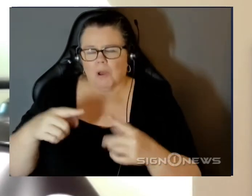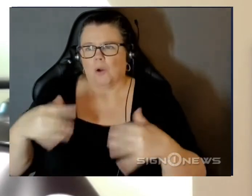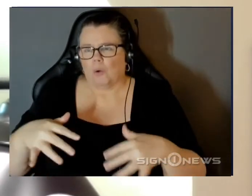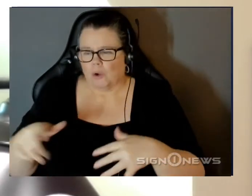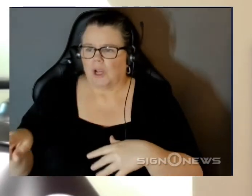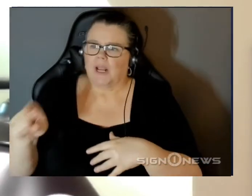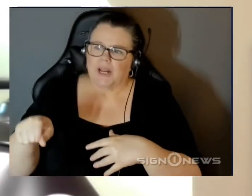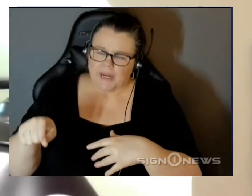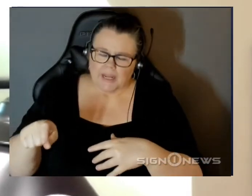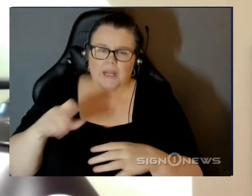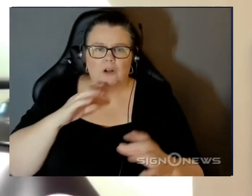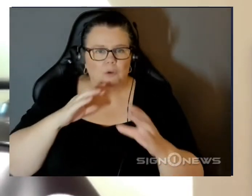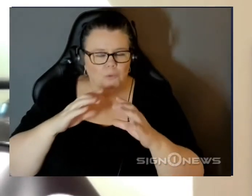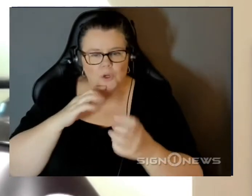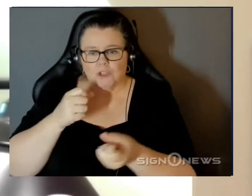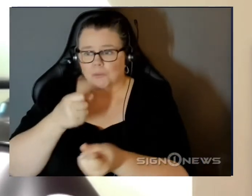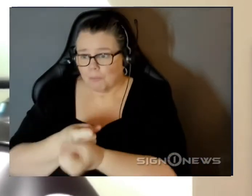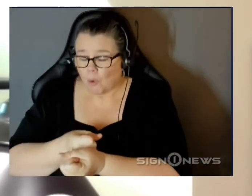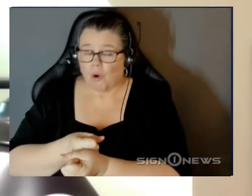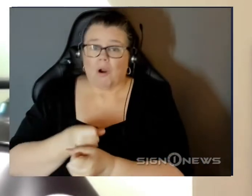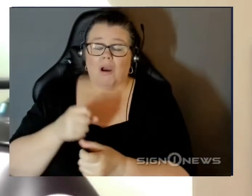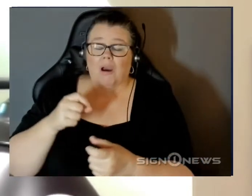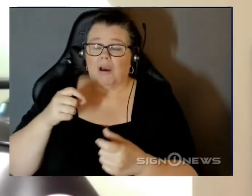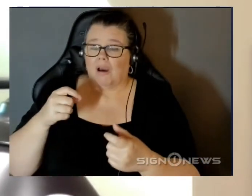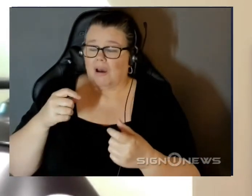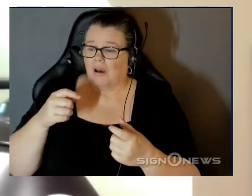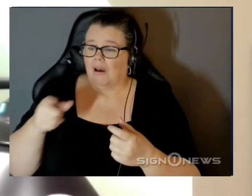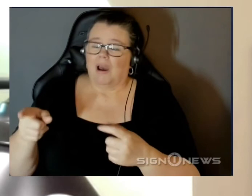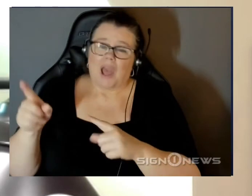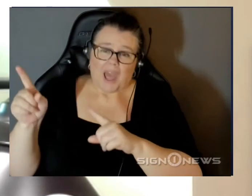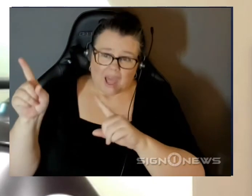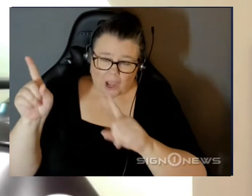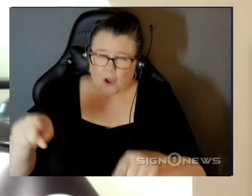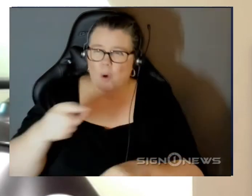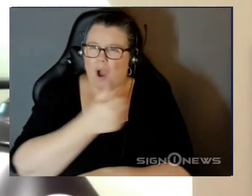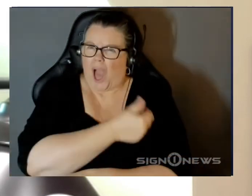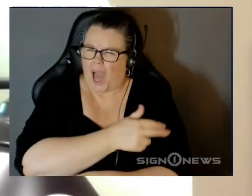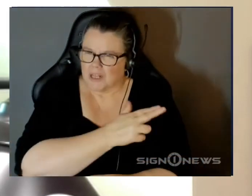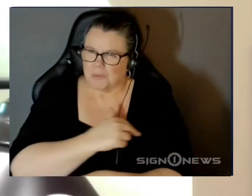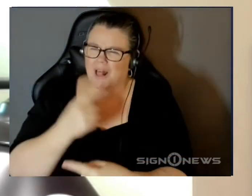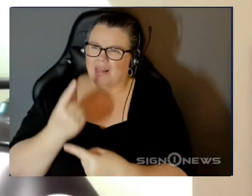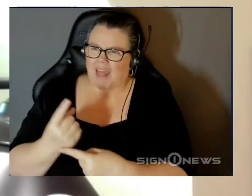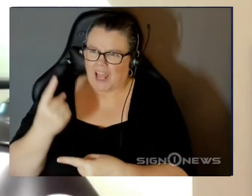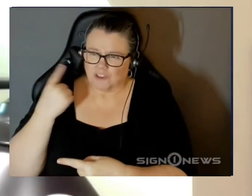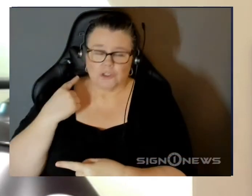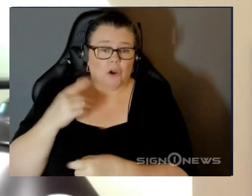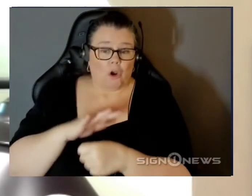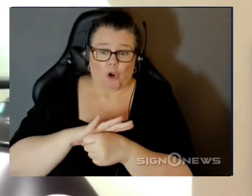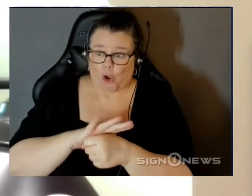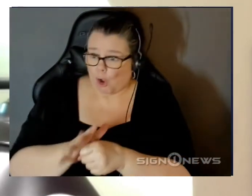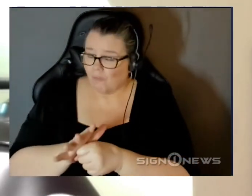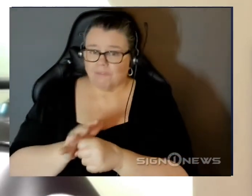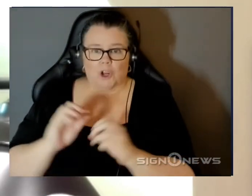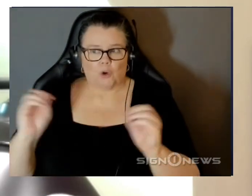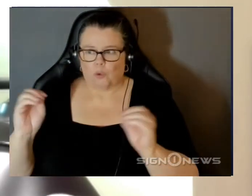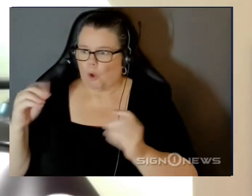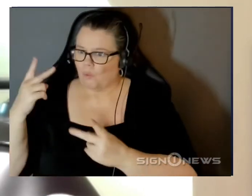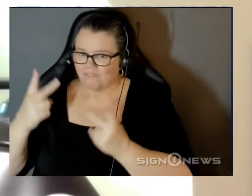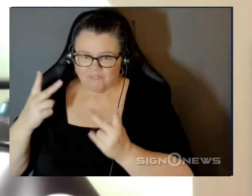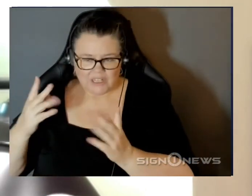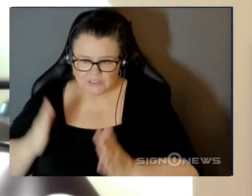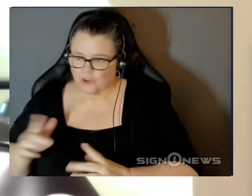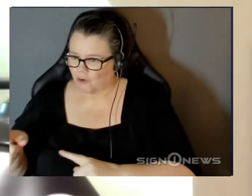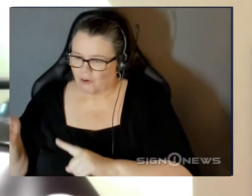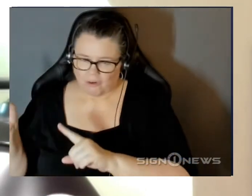visitor policies, was prevented from having that communication support. Patient GS, whose real name is